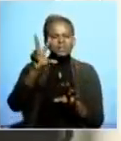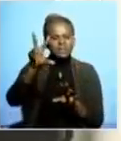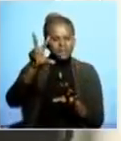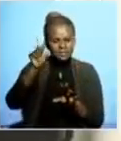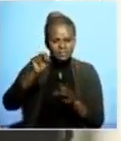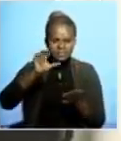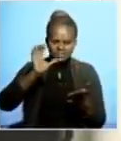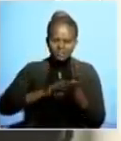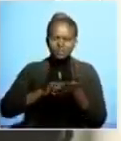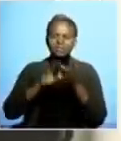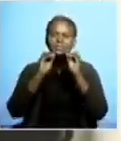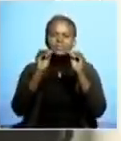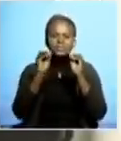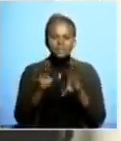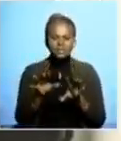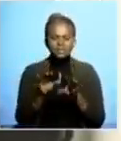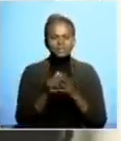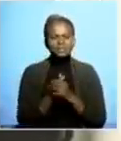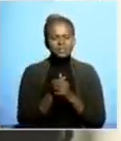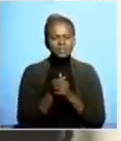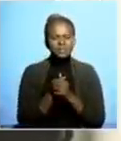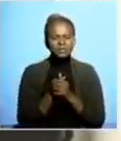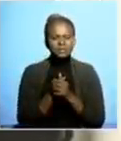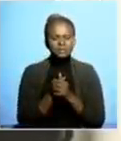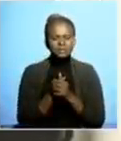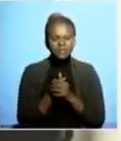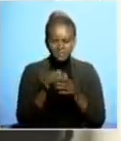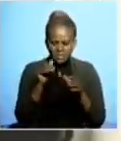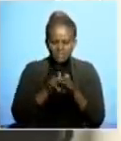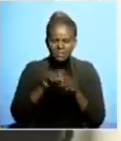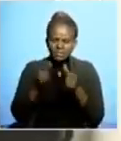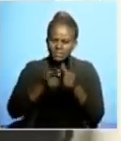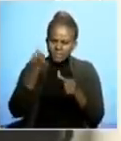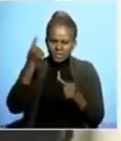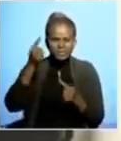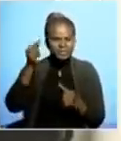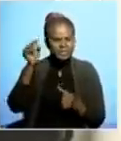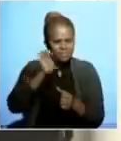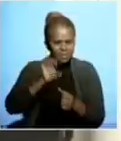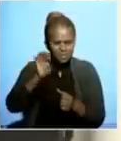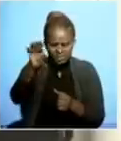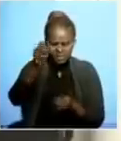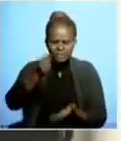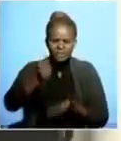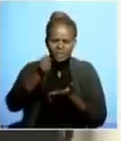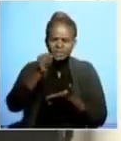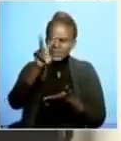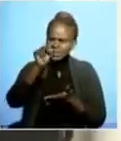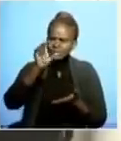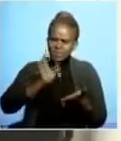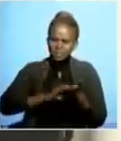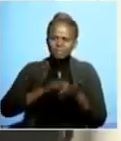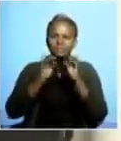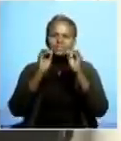30,000 teachers. In our first ever budget, 30,000 teachers.